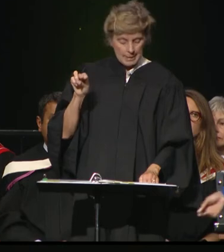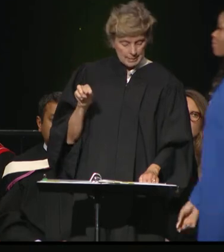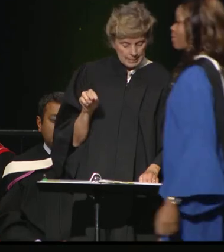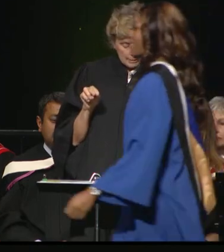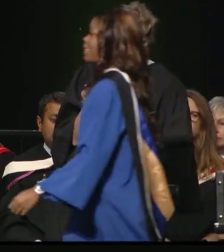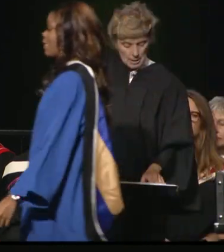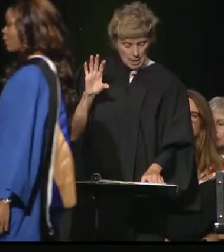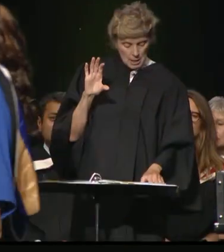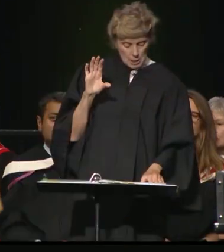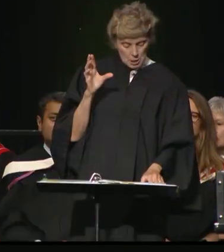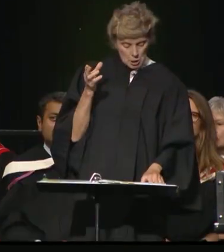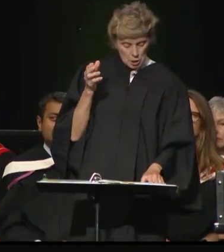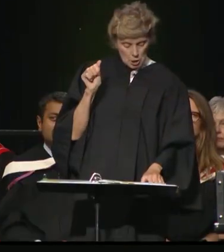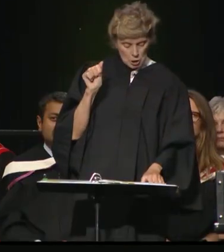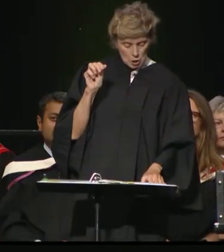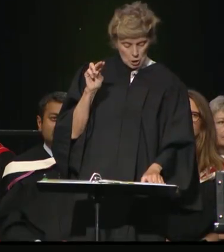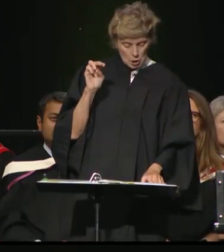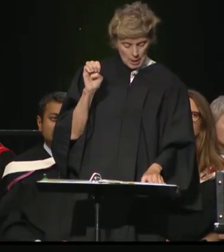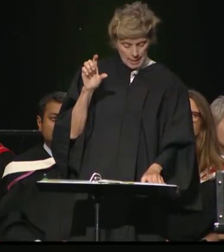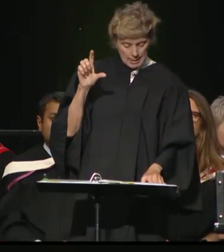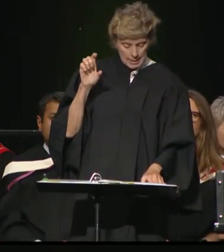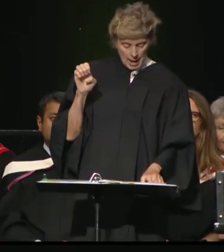Chanel Thomas.